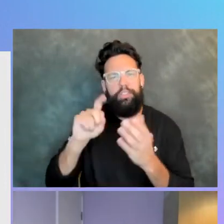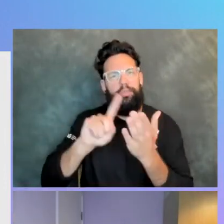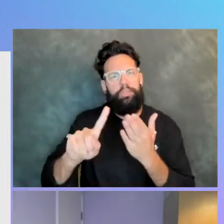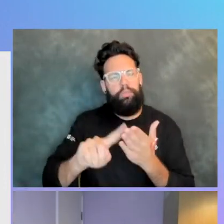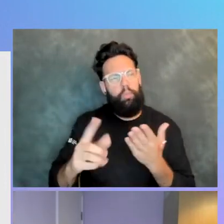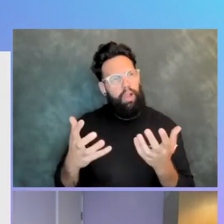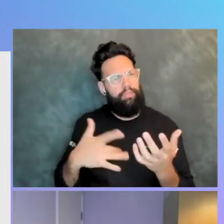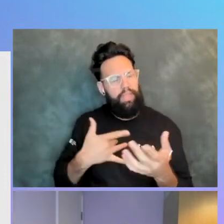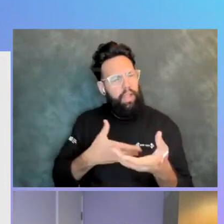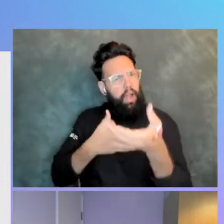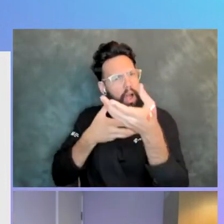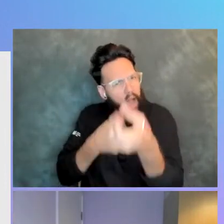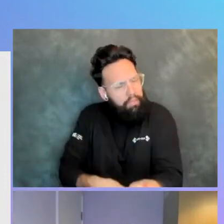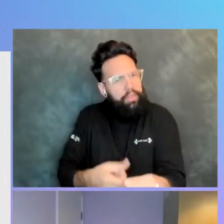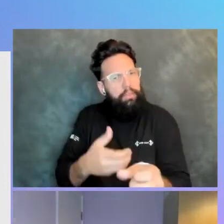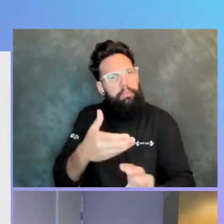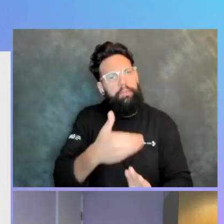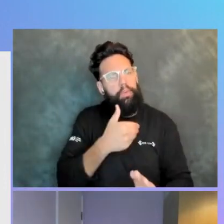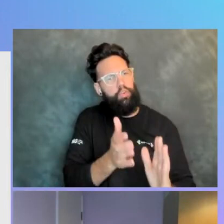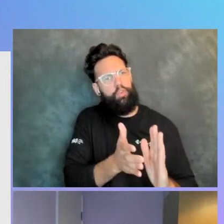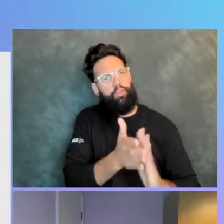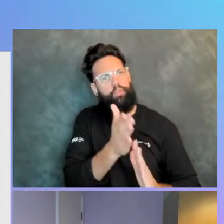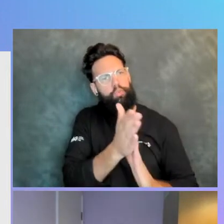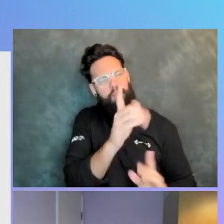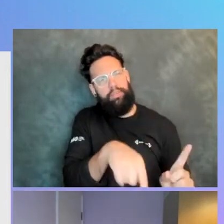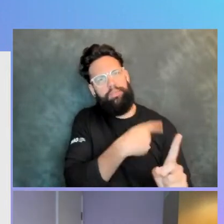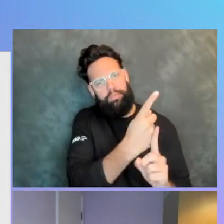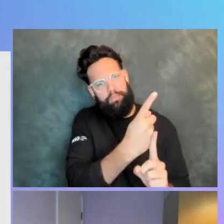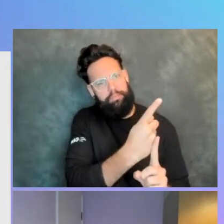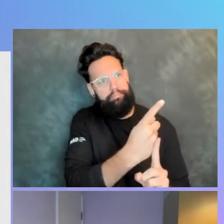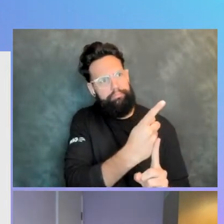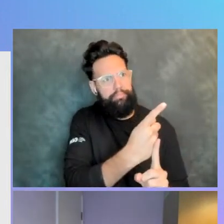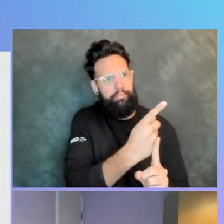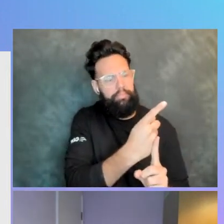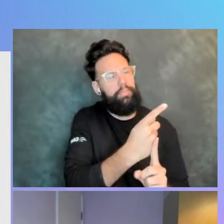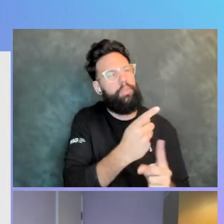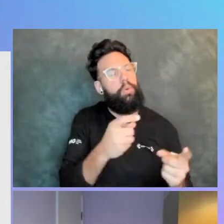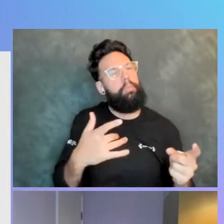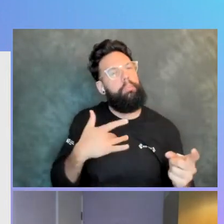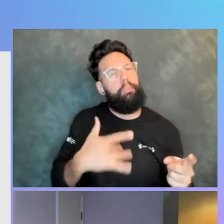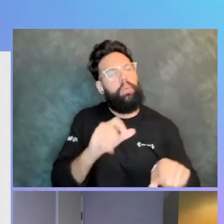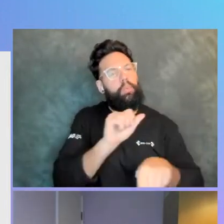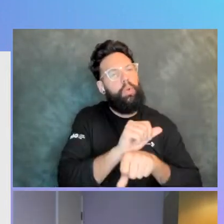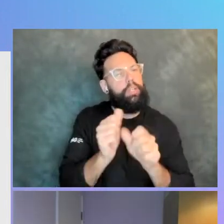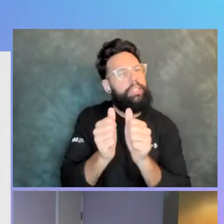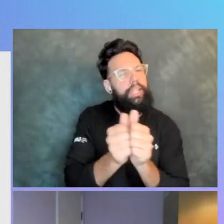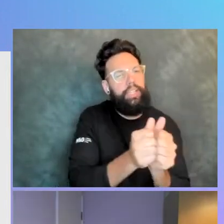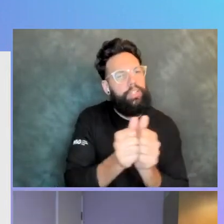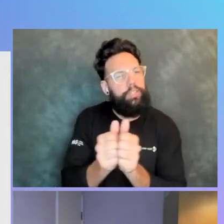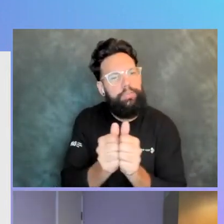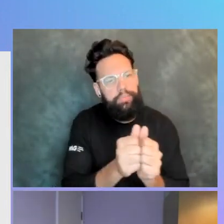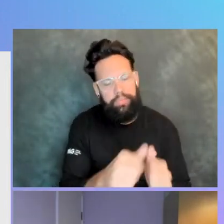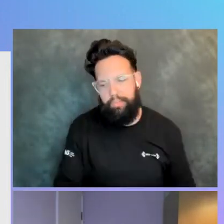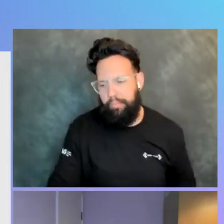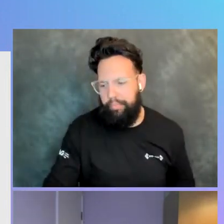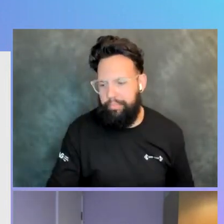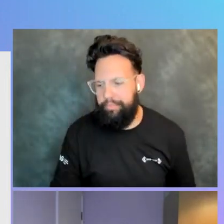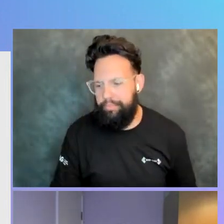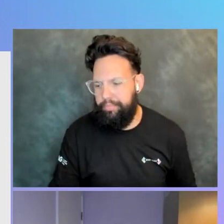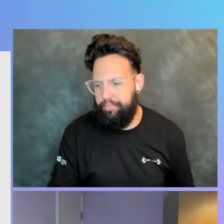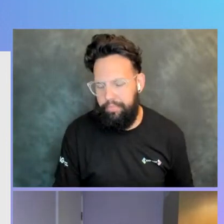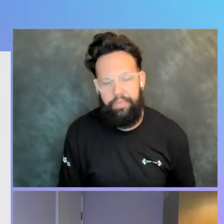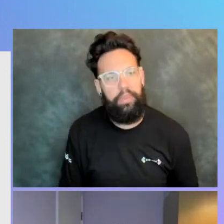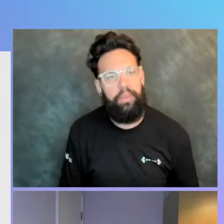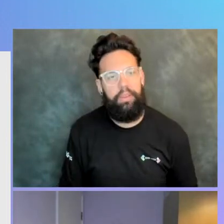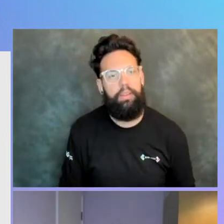sessions solo. They requested training on various topics to help them feel prepared. The most common concern was around